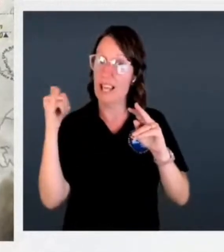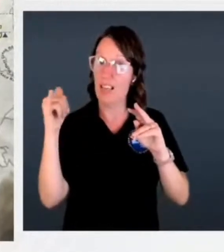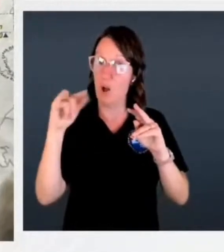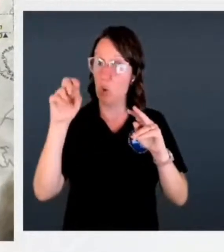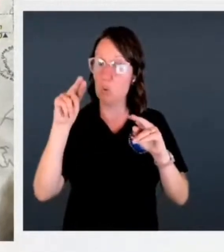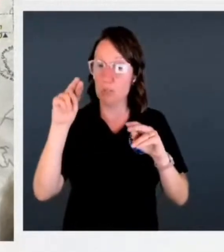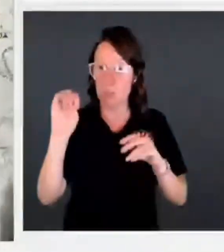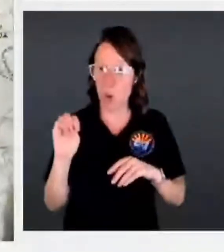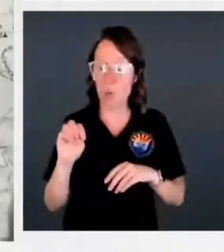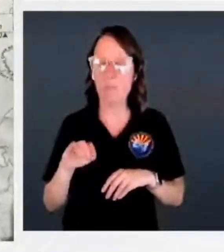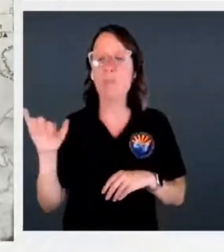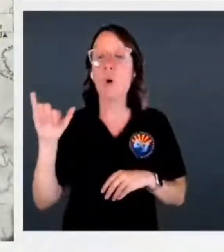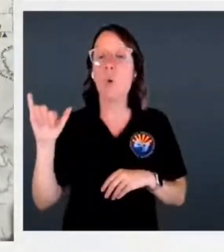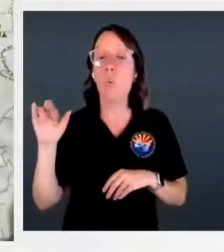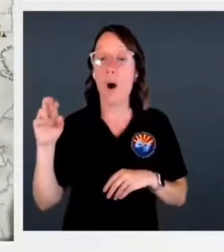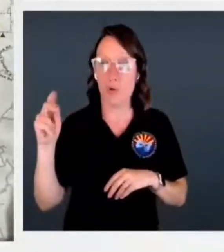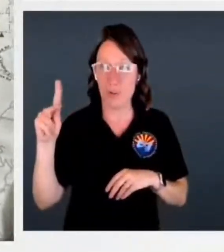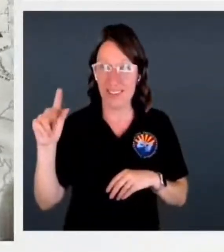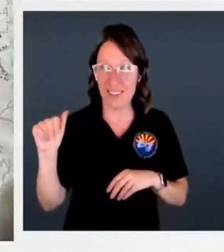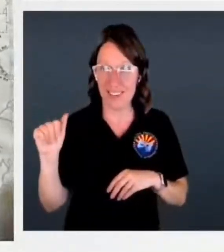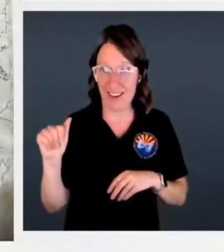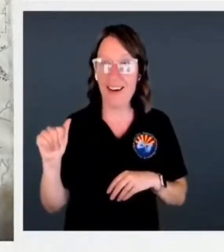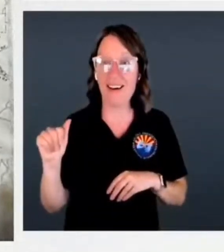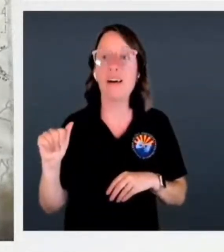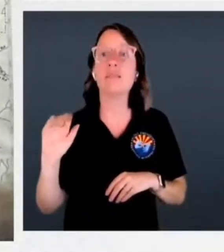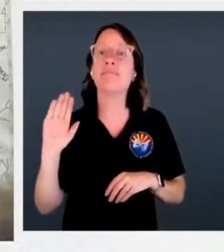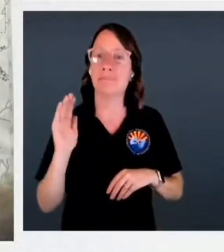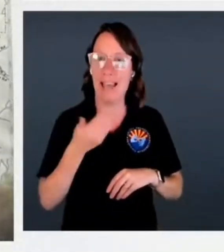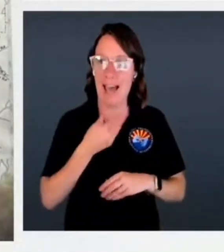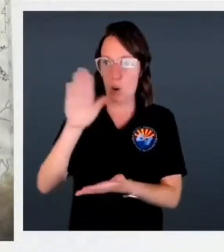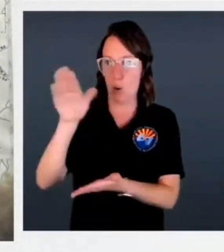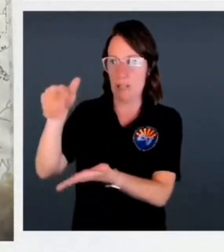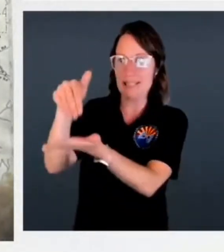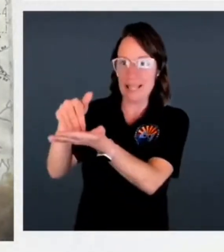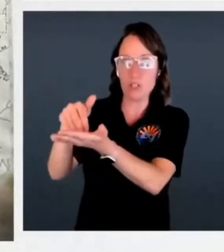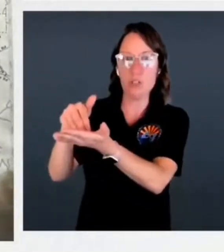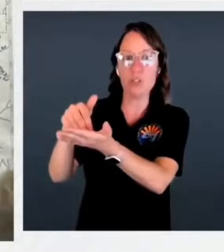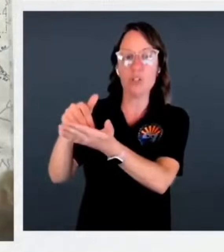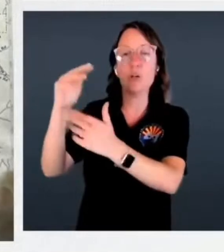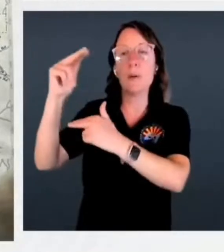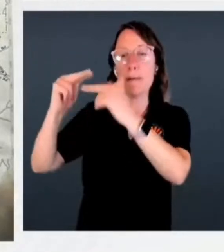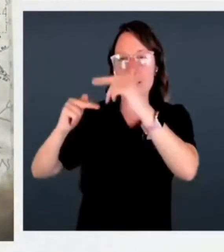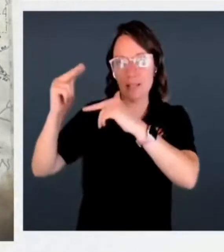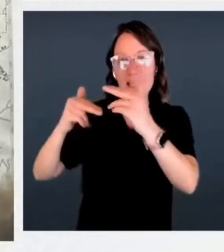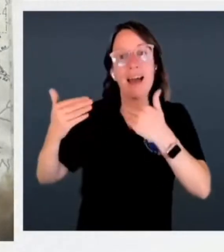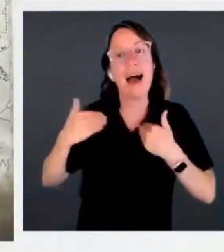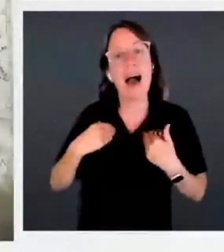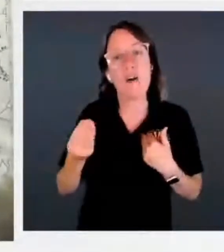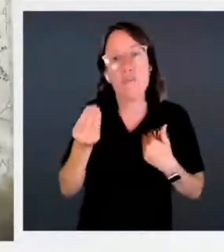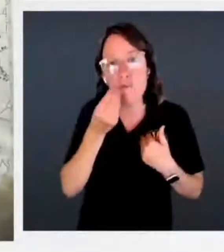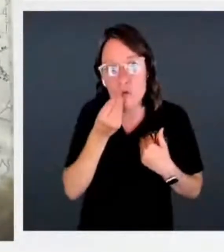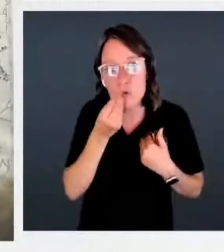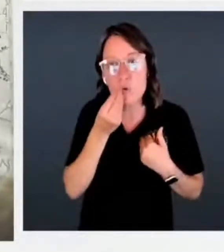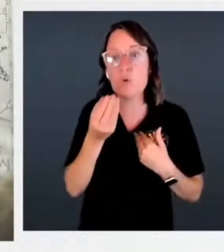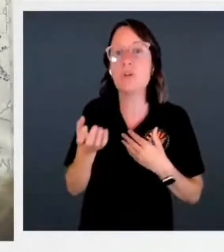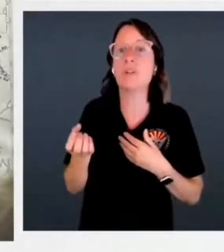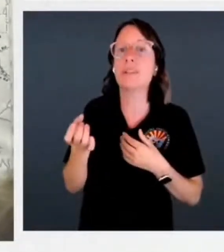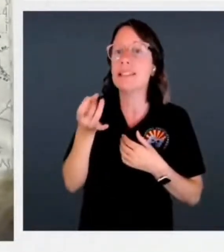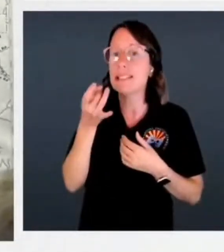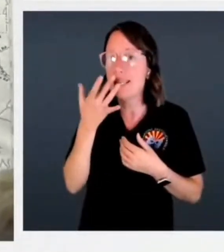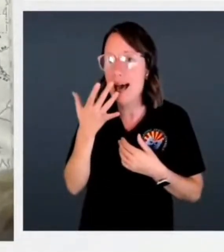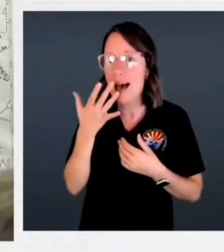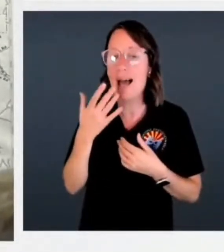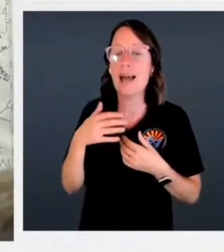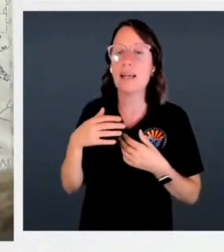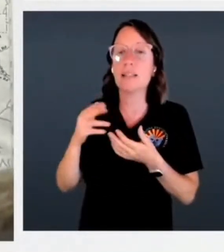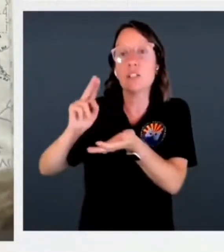center. Air conditioned, there's food, there's snacks. It's being run by Red Cross. Medication needs, we have a nurse